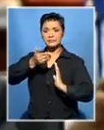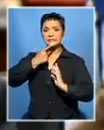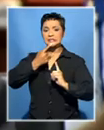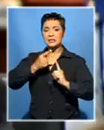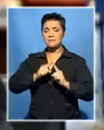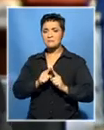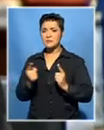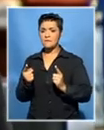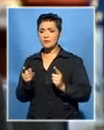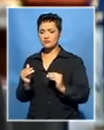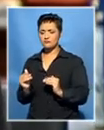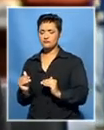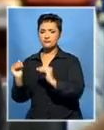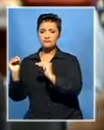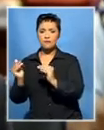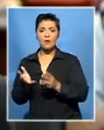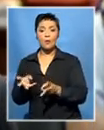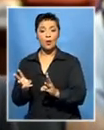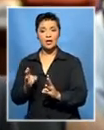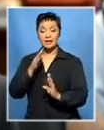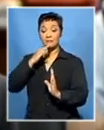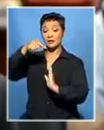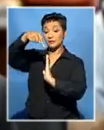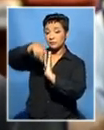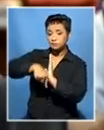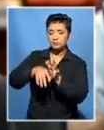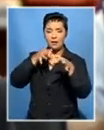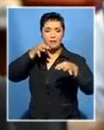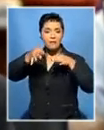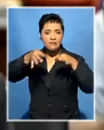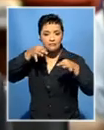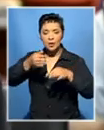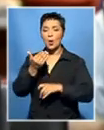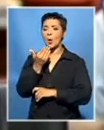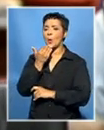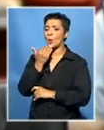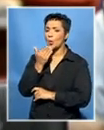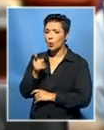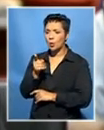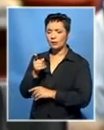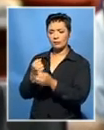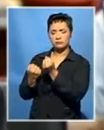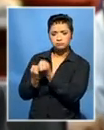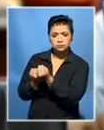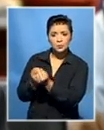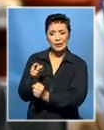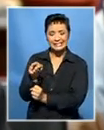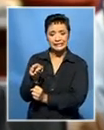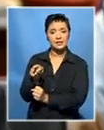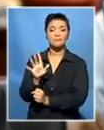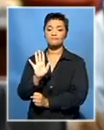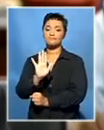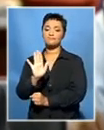different level. So while I'm not going to give the details of who is behind it, it